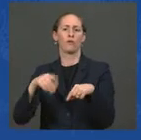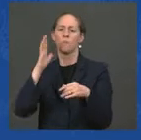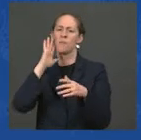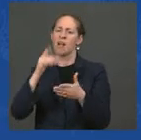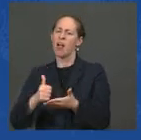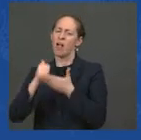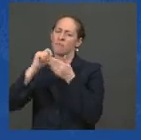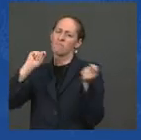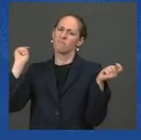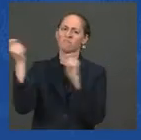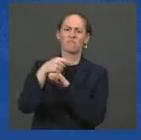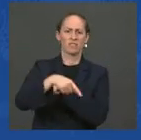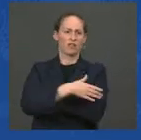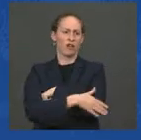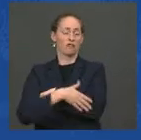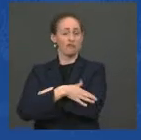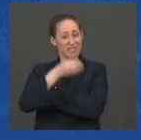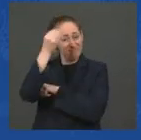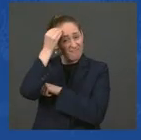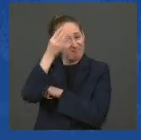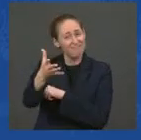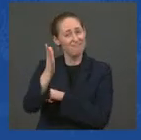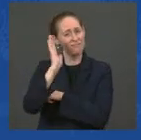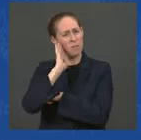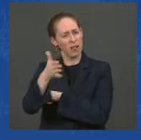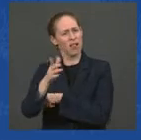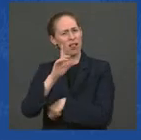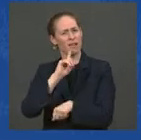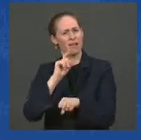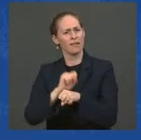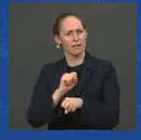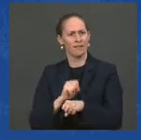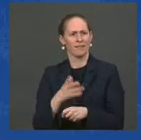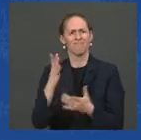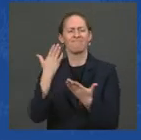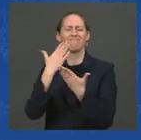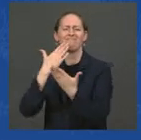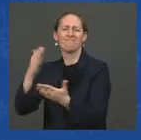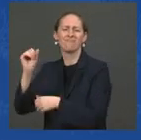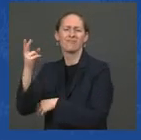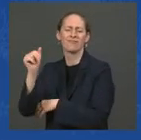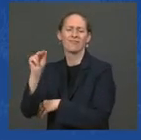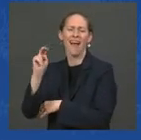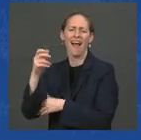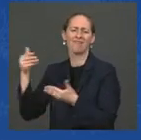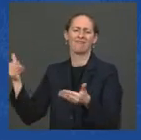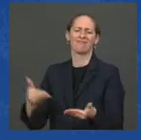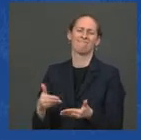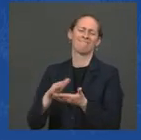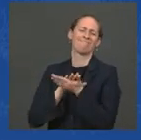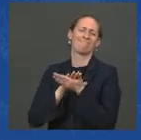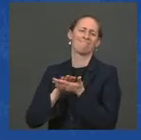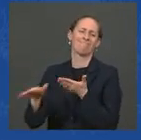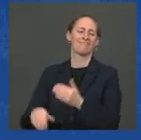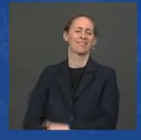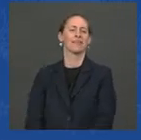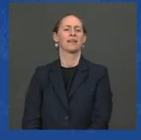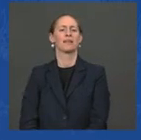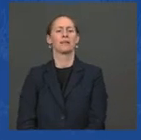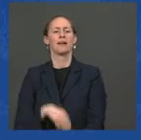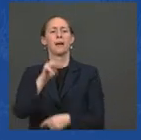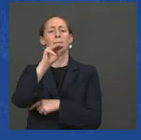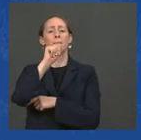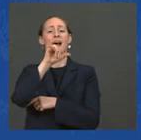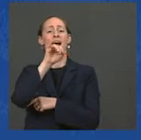Shane, I want to thank you for that introduction. I really do. And Madam Mayor Page, you've done a great job, a